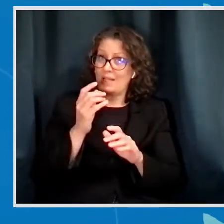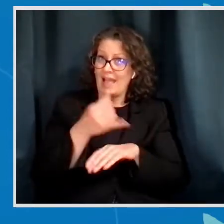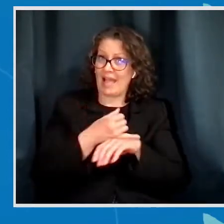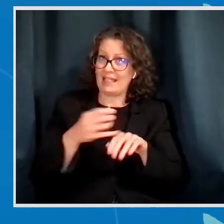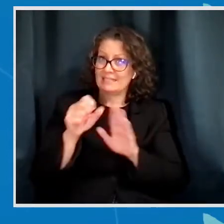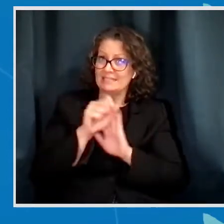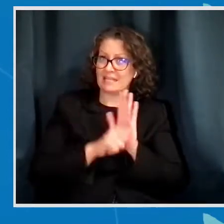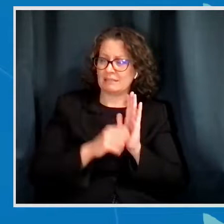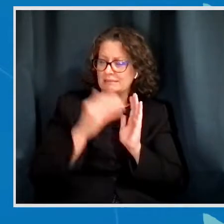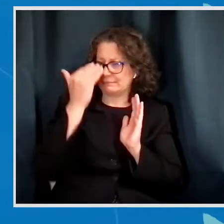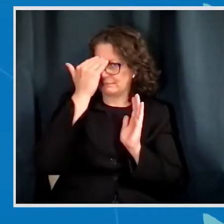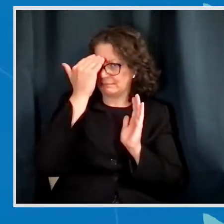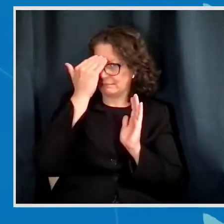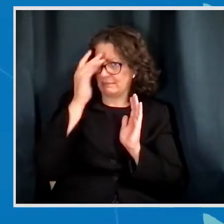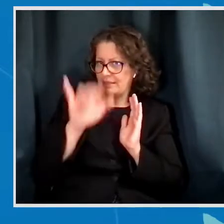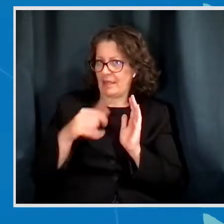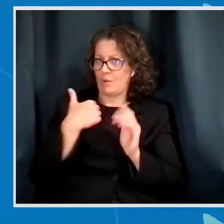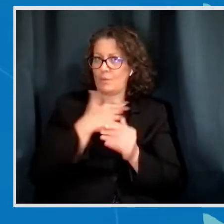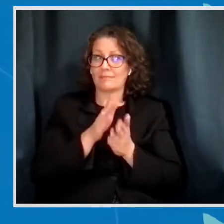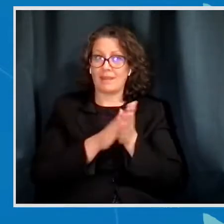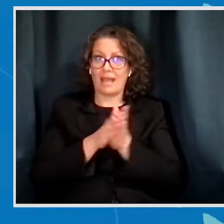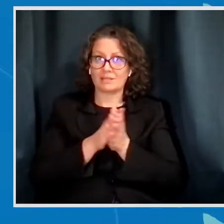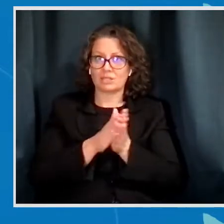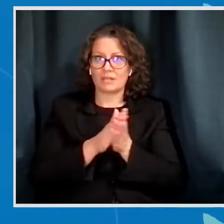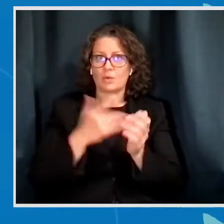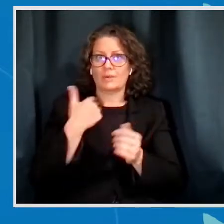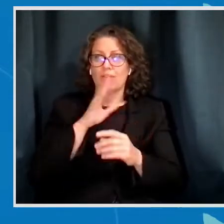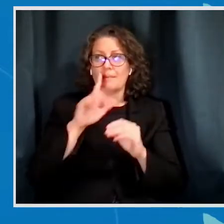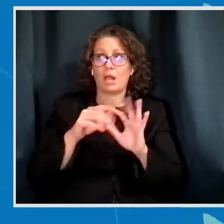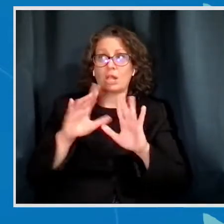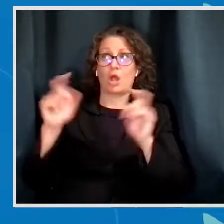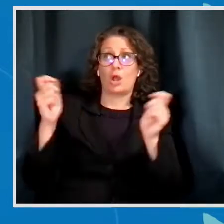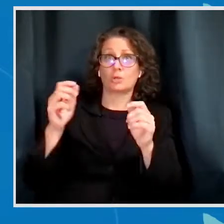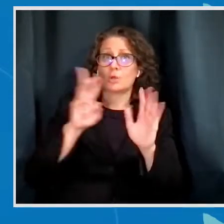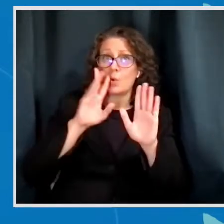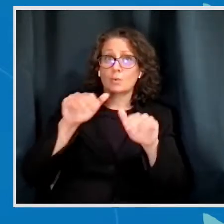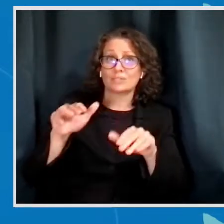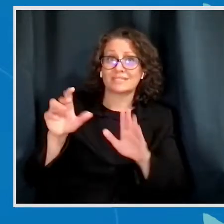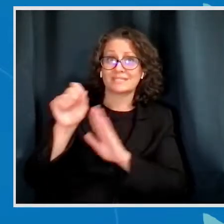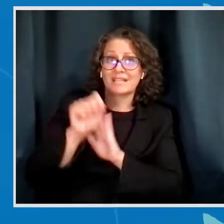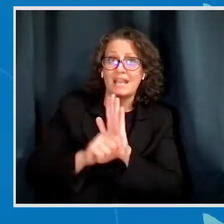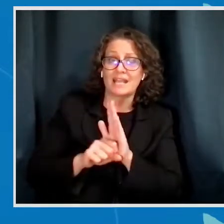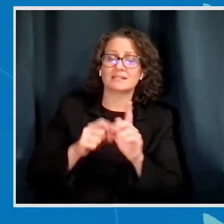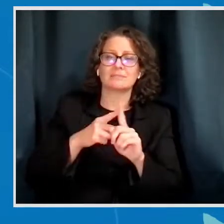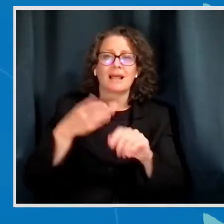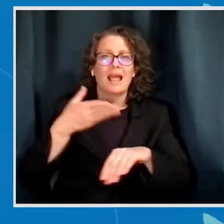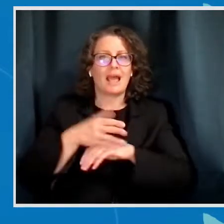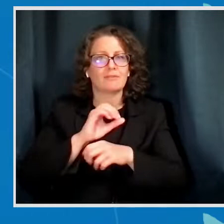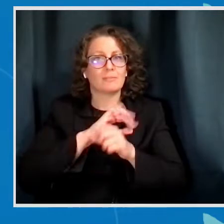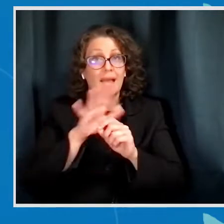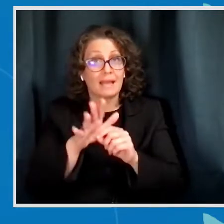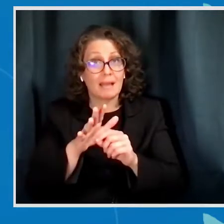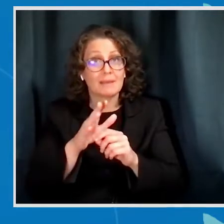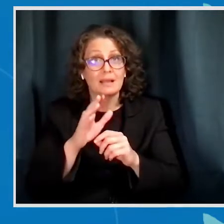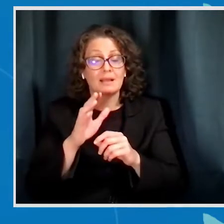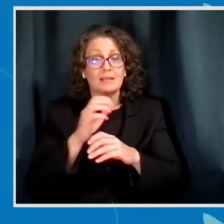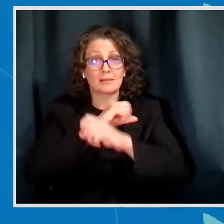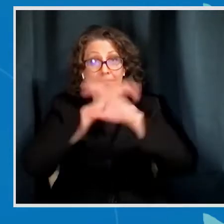about large ocean states, but after the pandemic, the picture that was left for many of us is